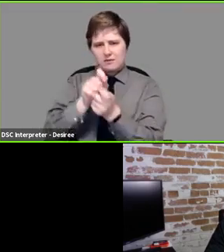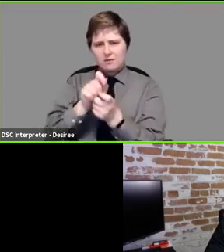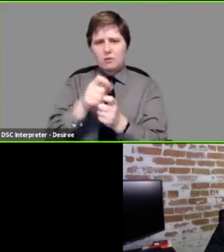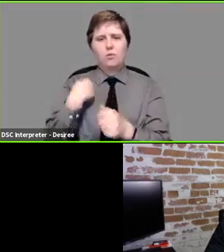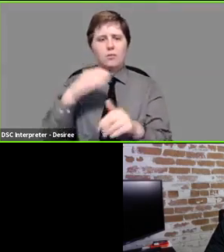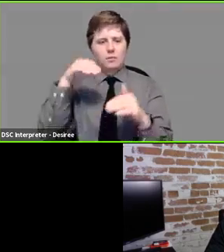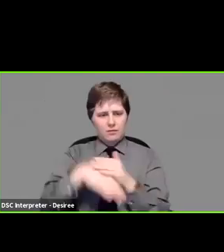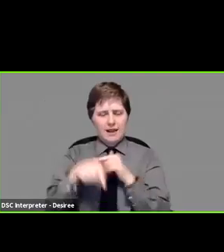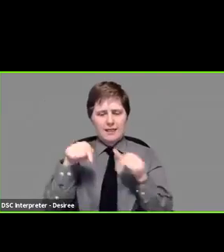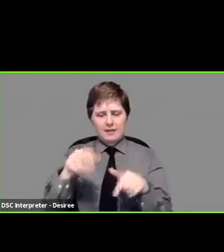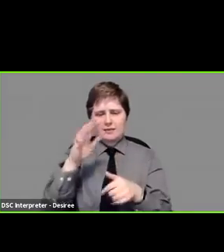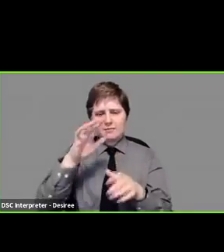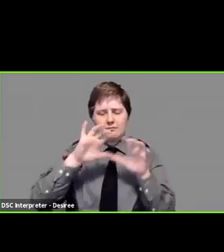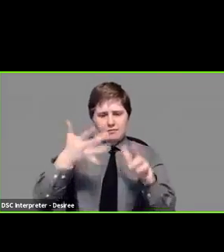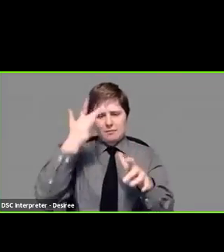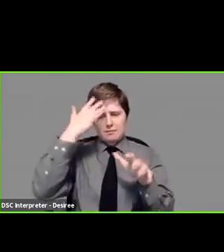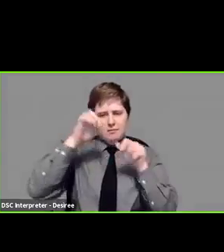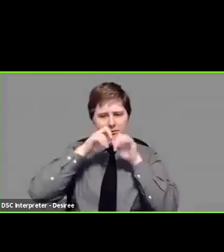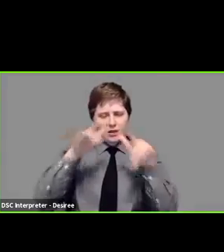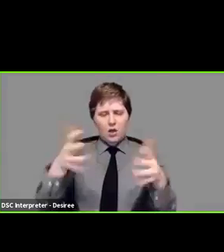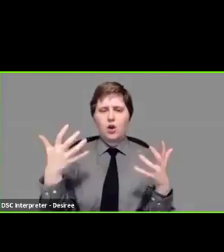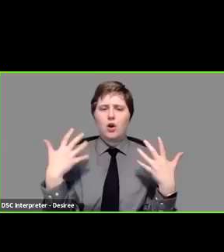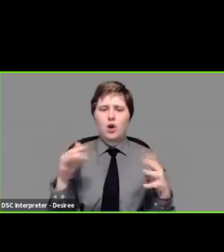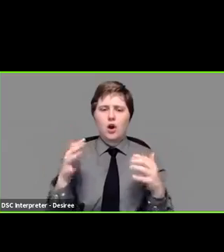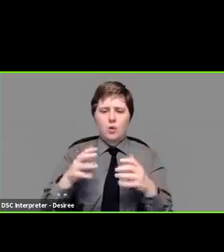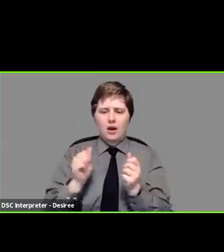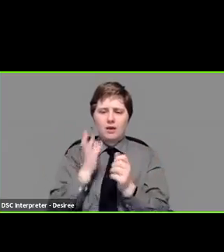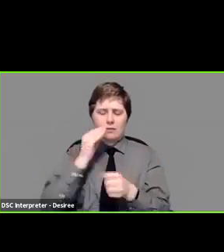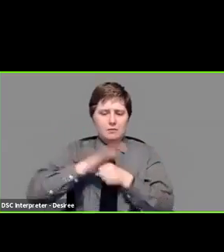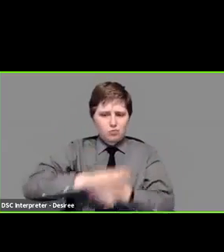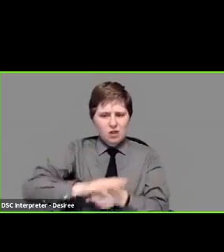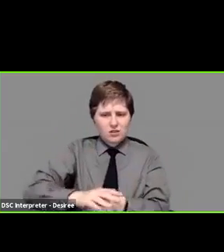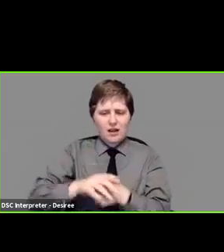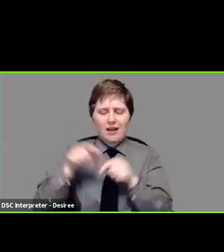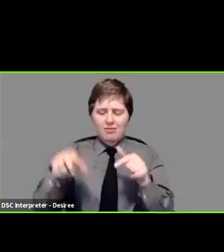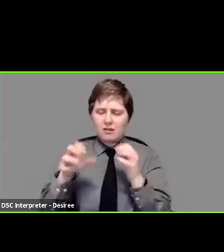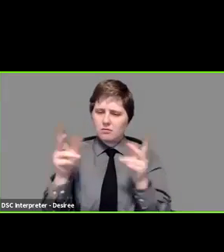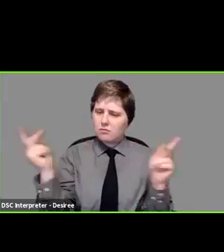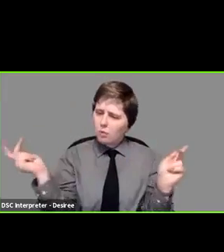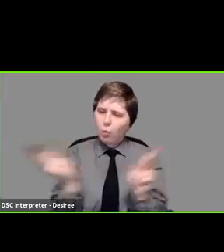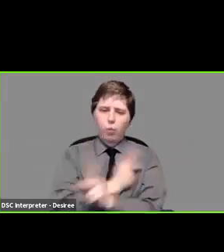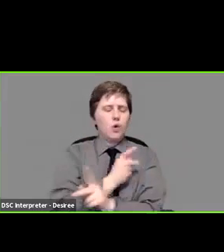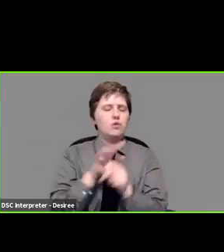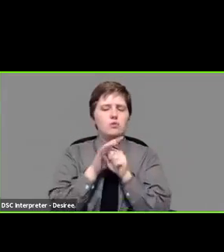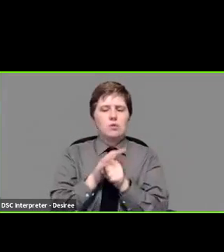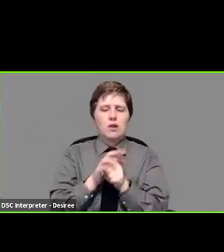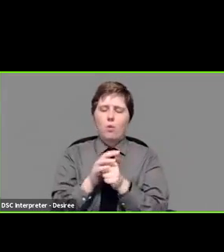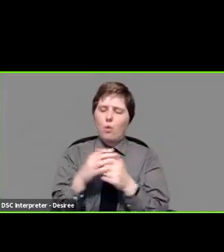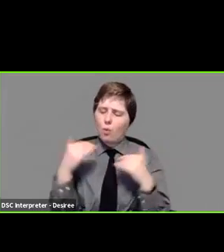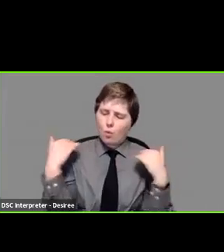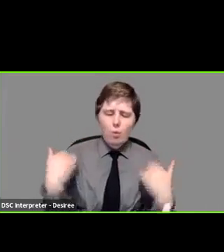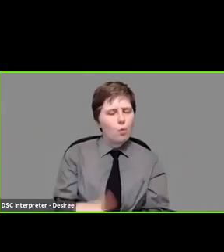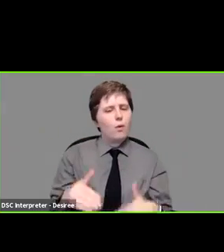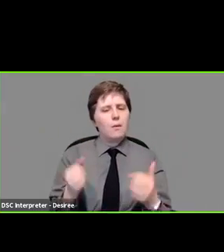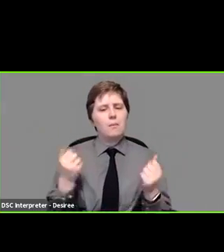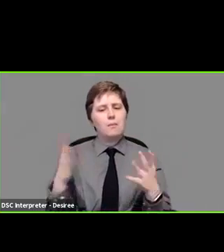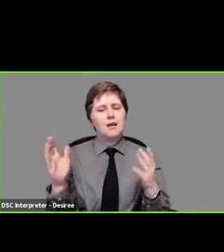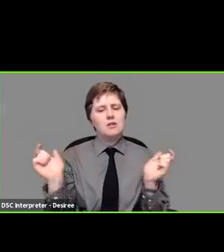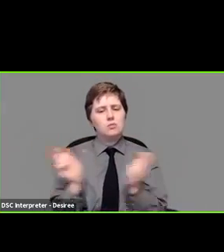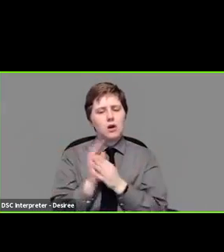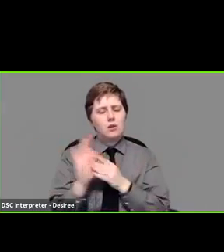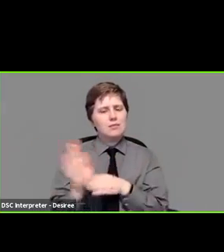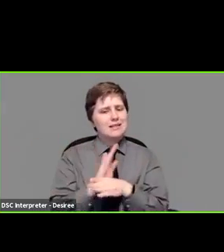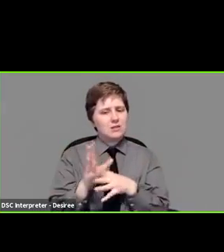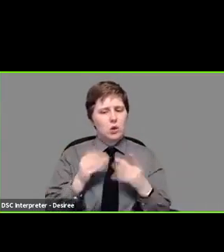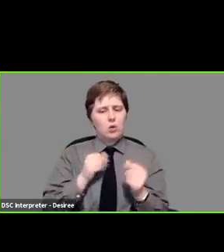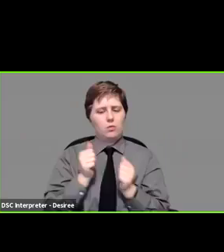came into this pandemic already under pressure, and this exacerbated the pressure that many Black small businesses were under. But